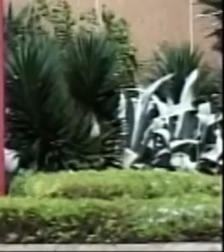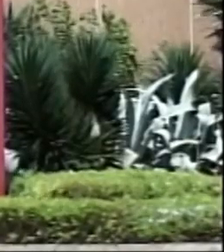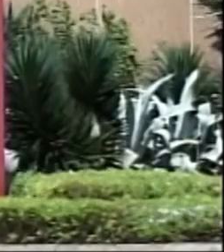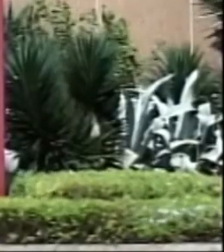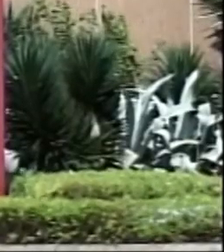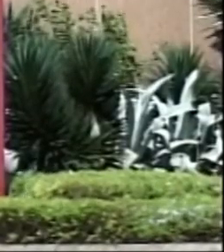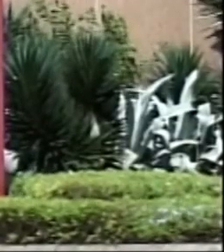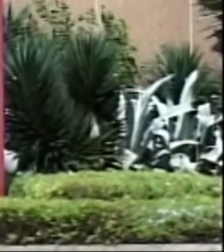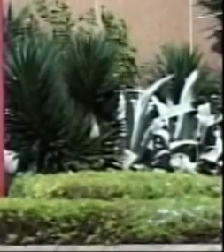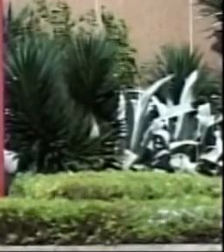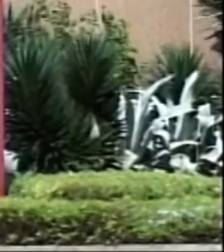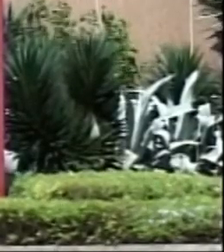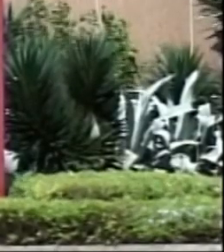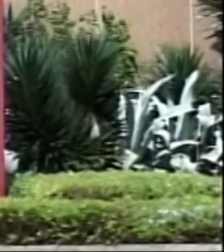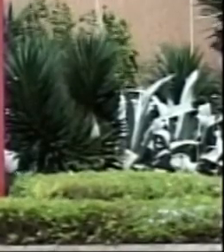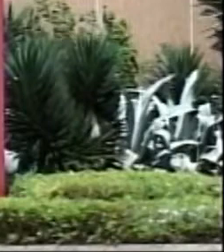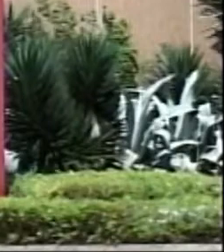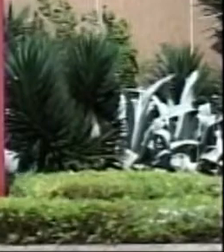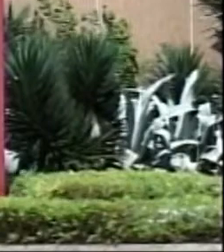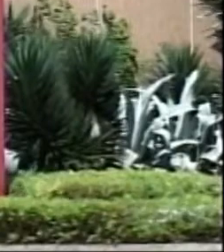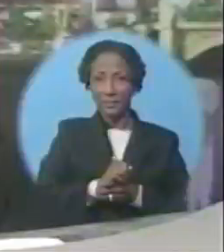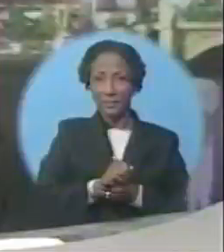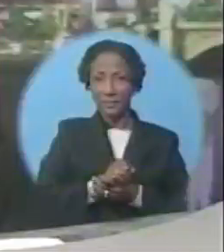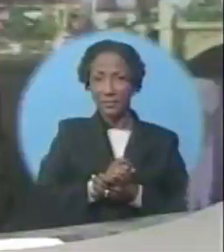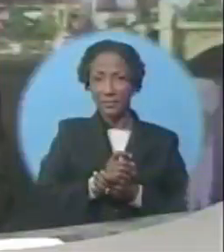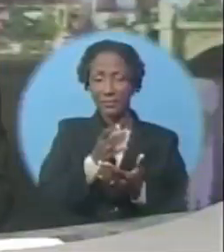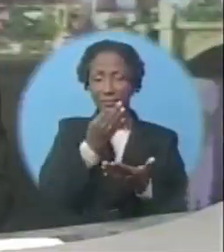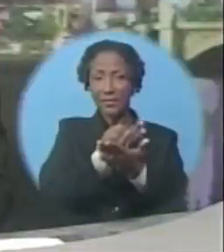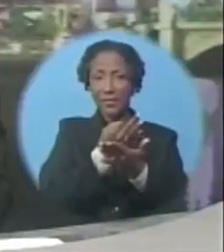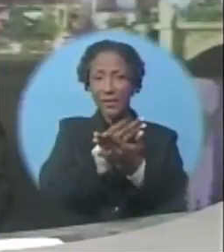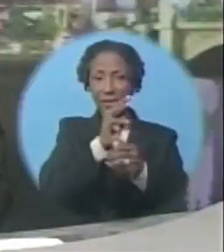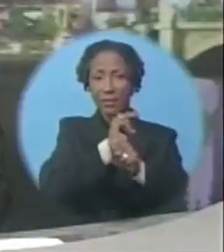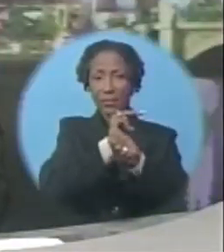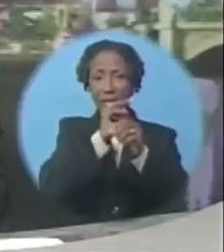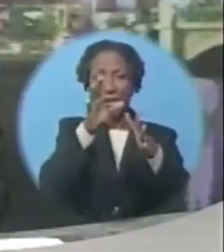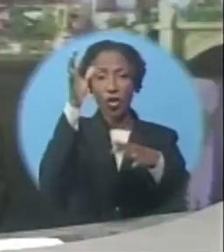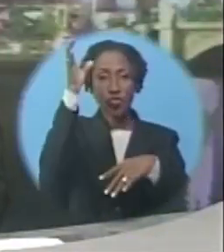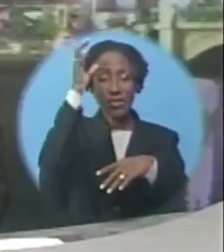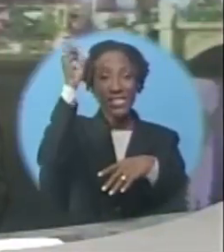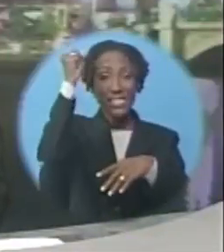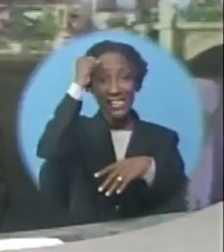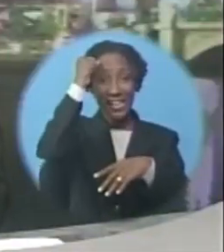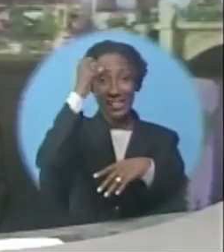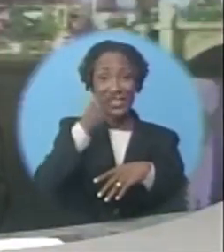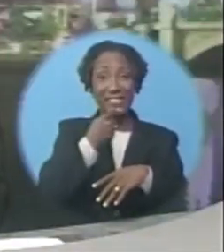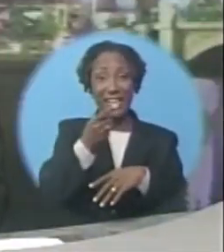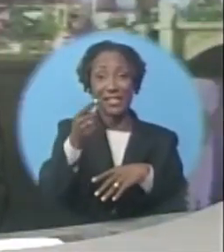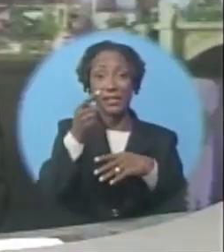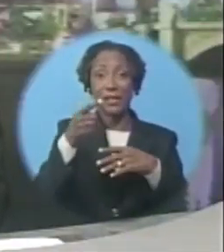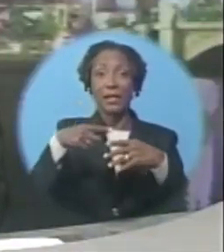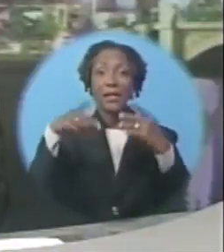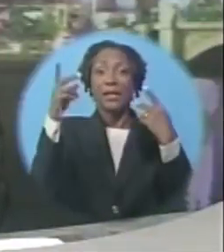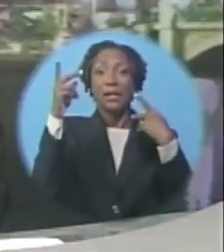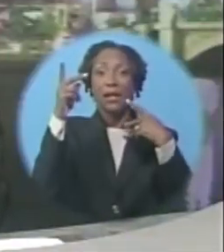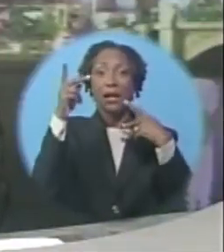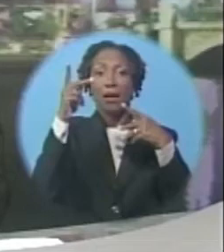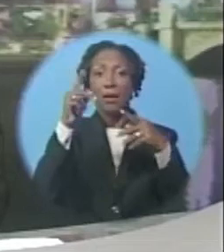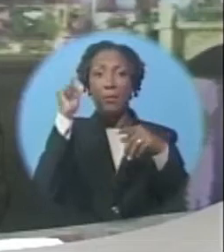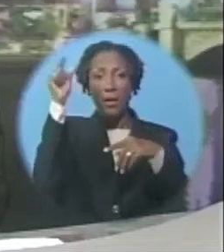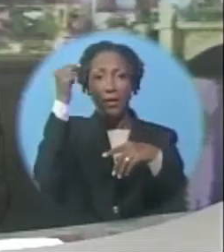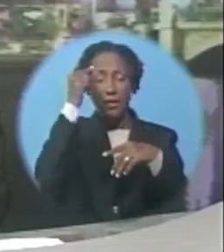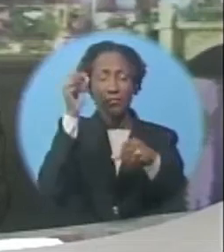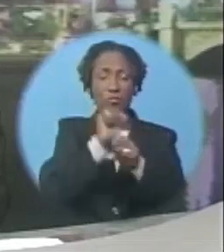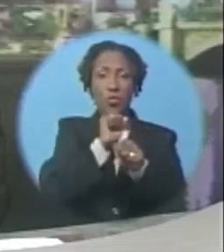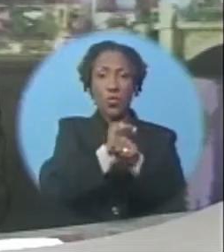expressed an interest. Lisa Broom, CBC News. Finance Minister Chris Sinclair says public sector workers